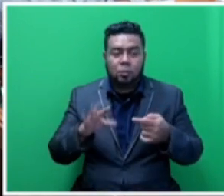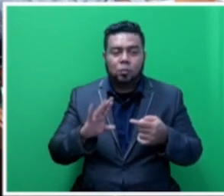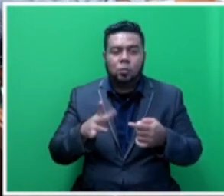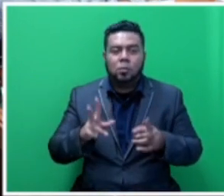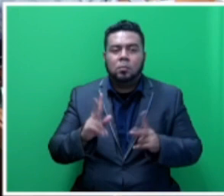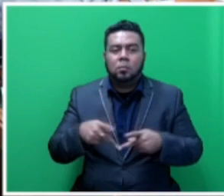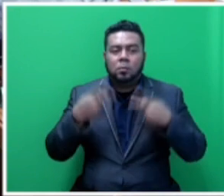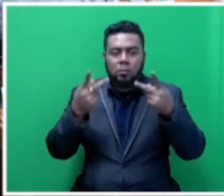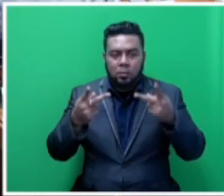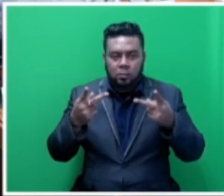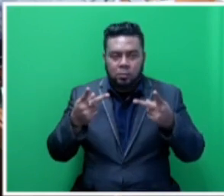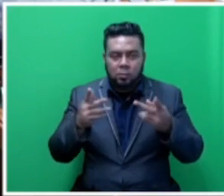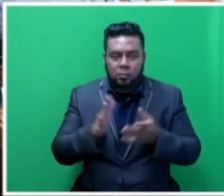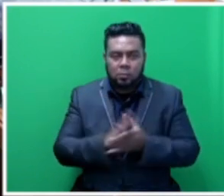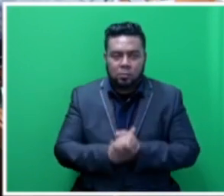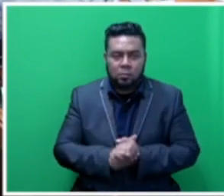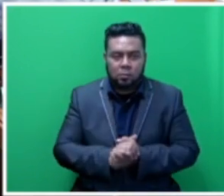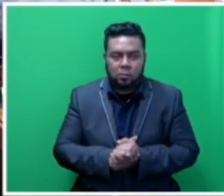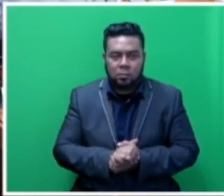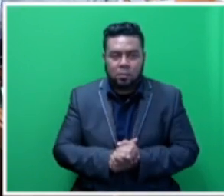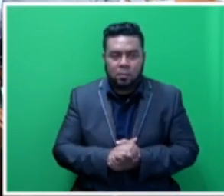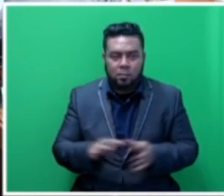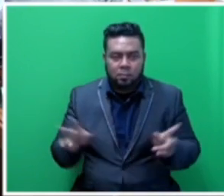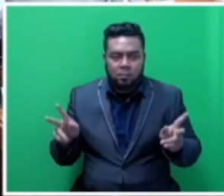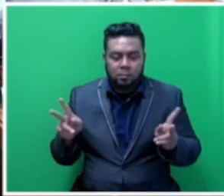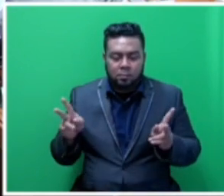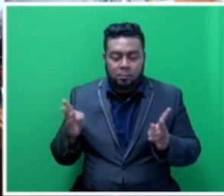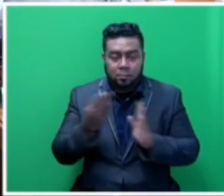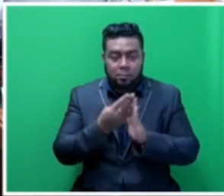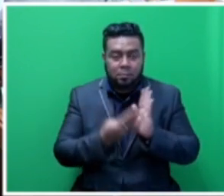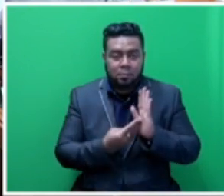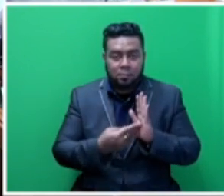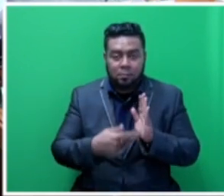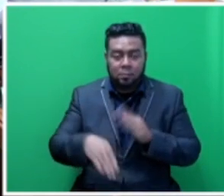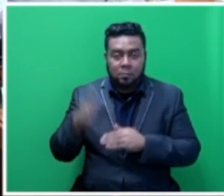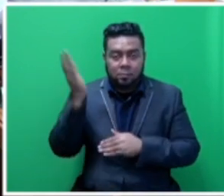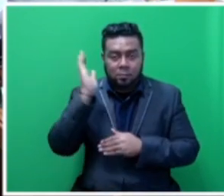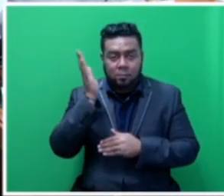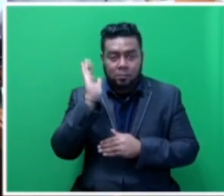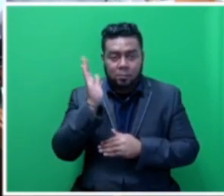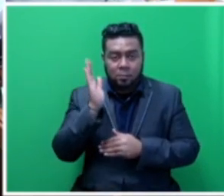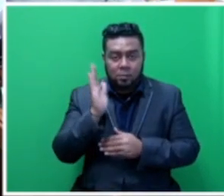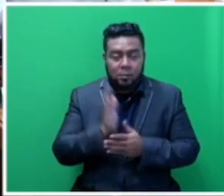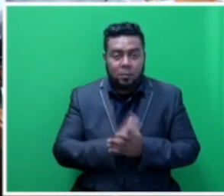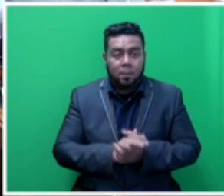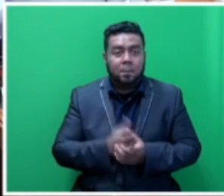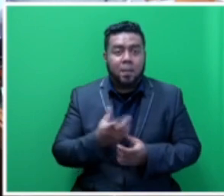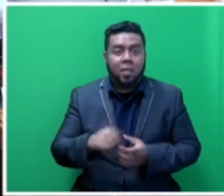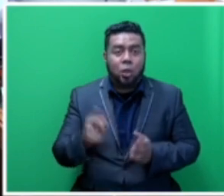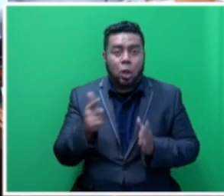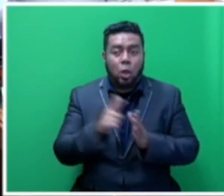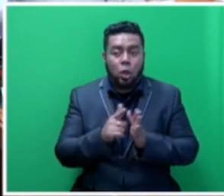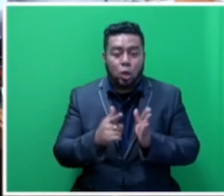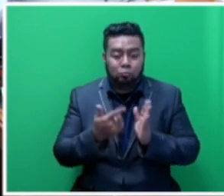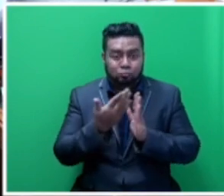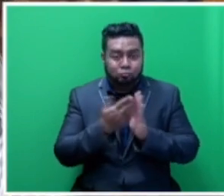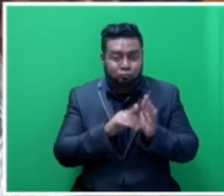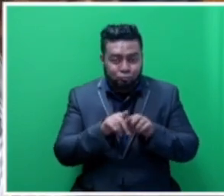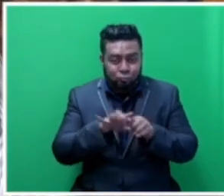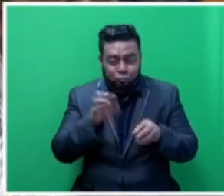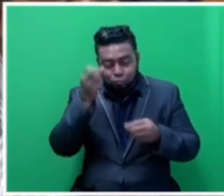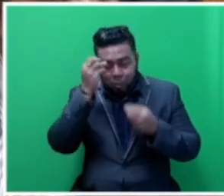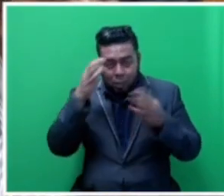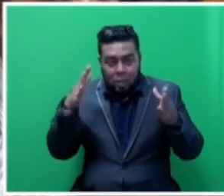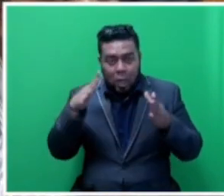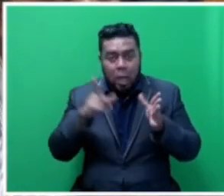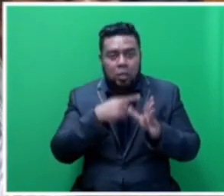proposed revised budget, sir, which was presented last night by the Learned Attorney General and